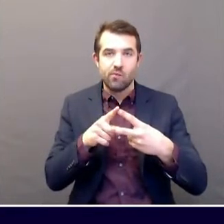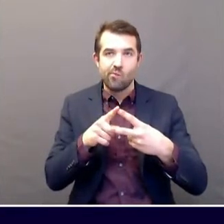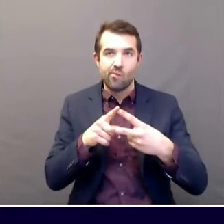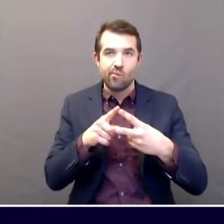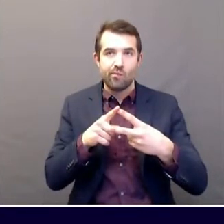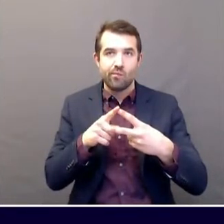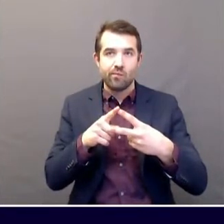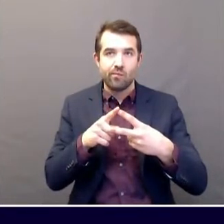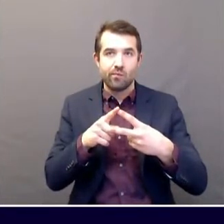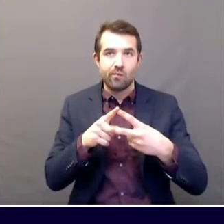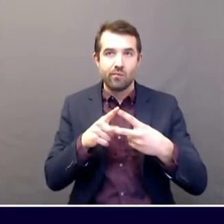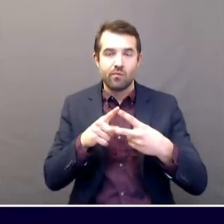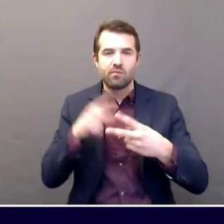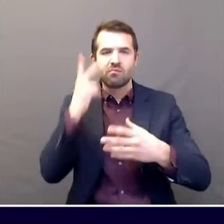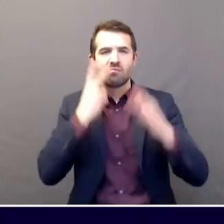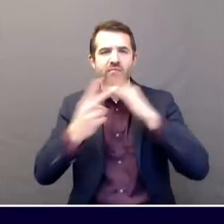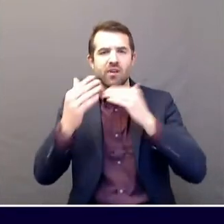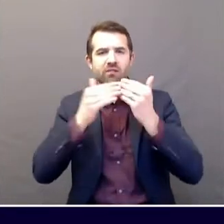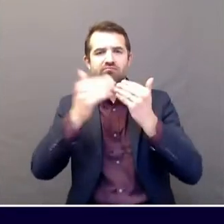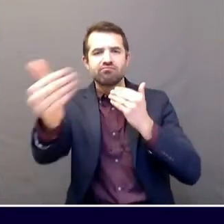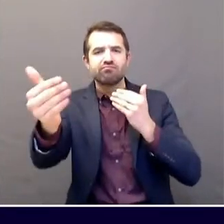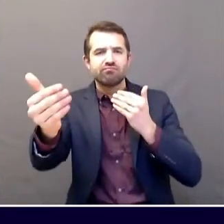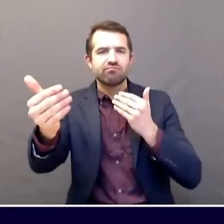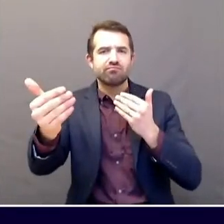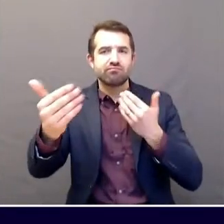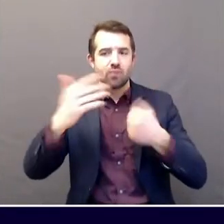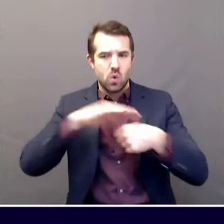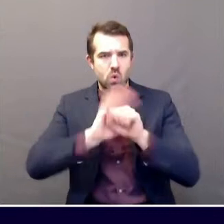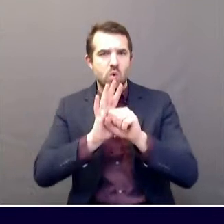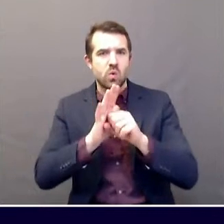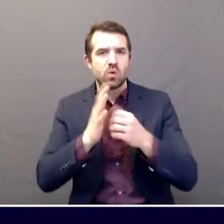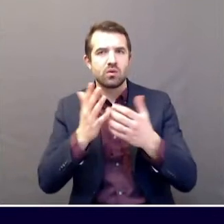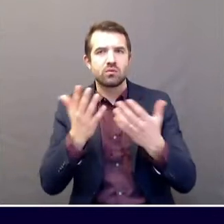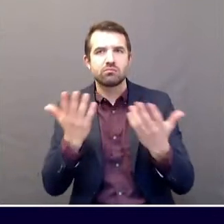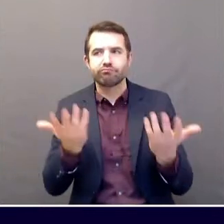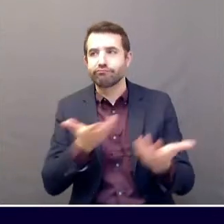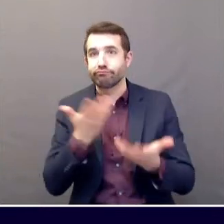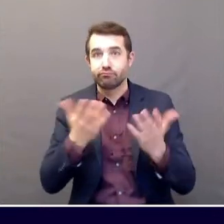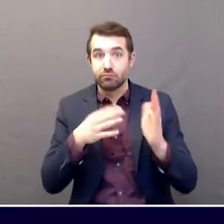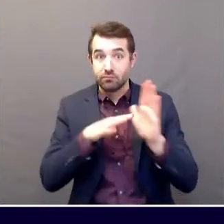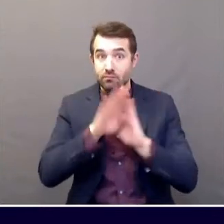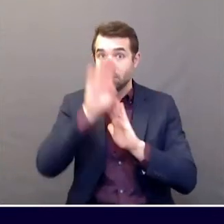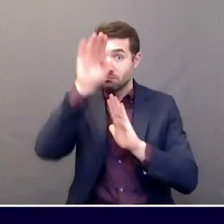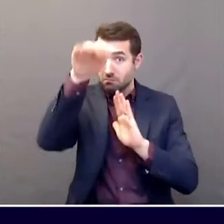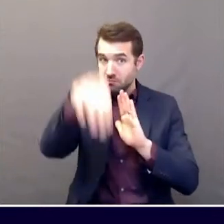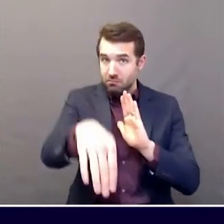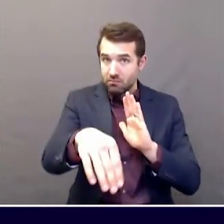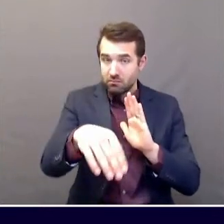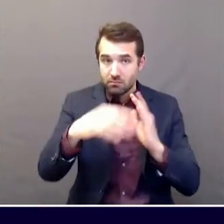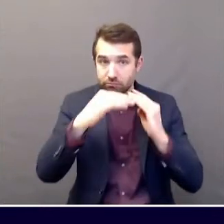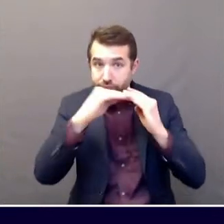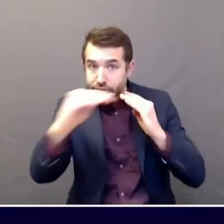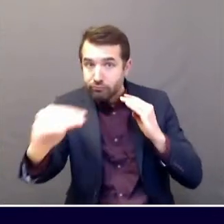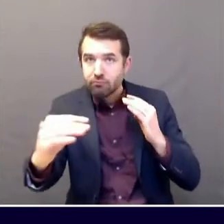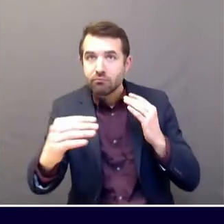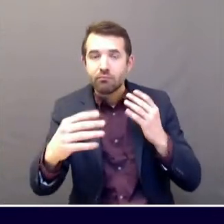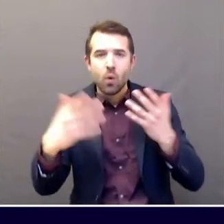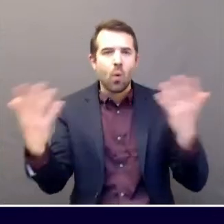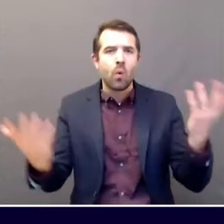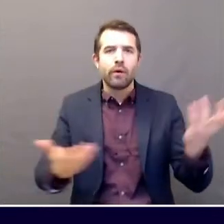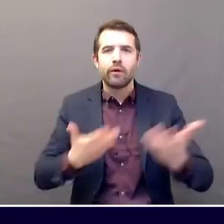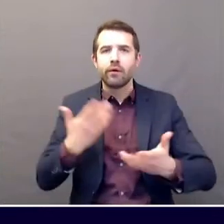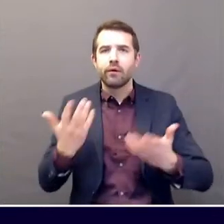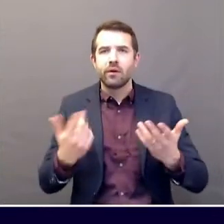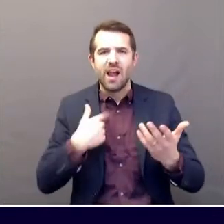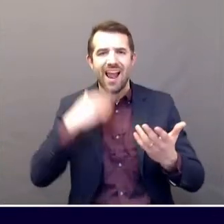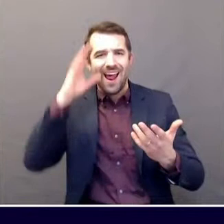trajectory of the virus. Can you say anything? I know we said earlier that we have some improved health metrics. Are